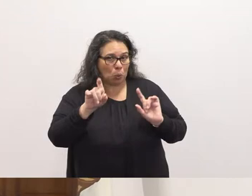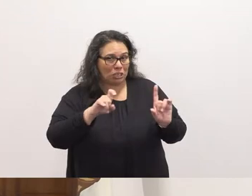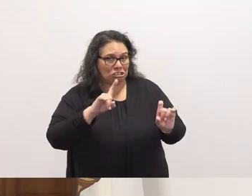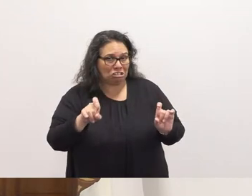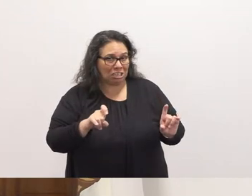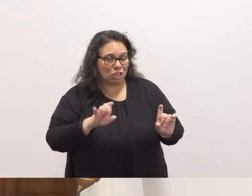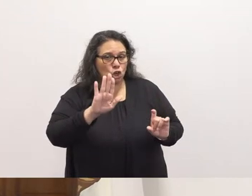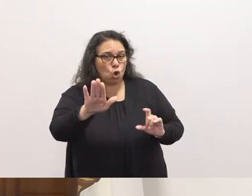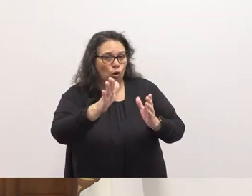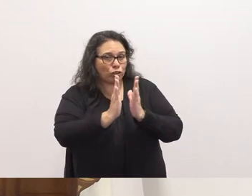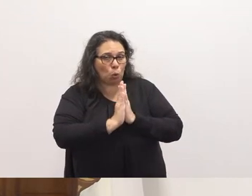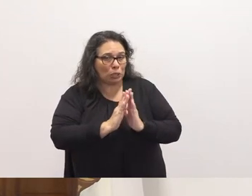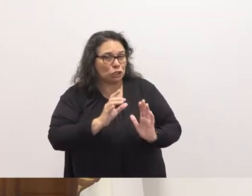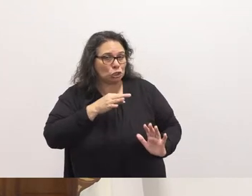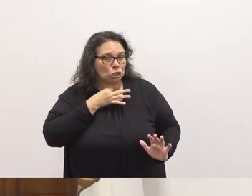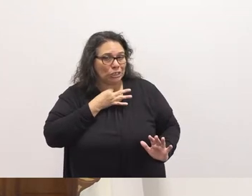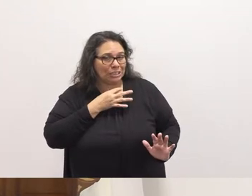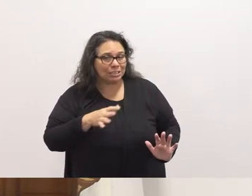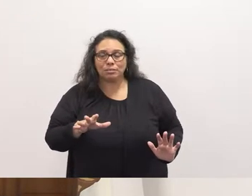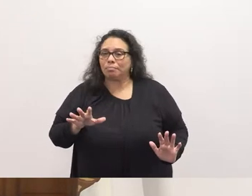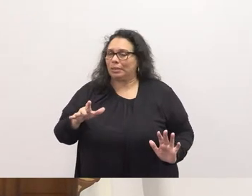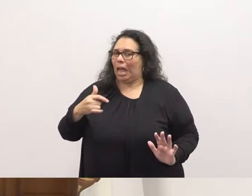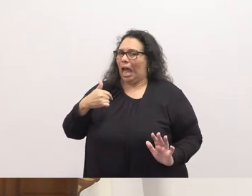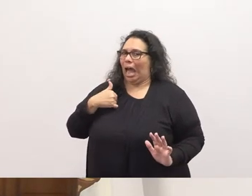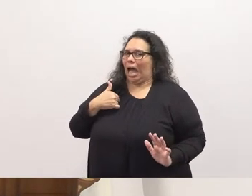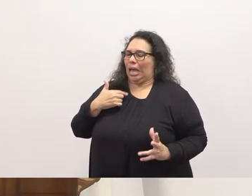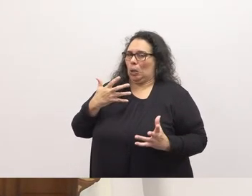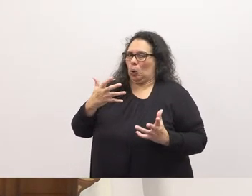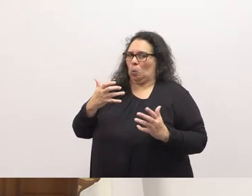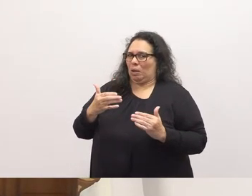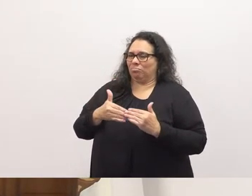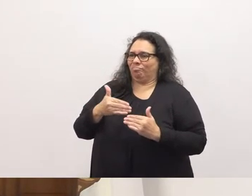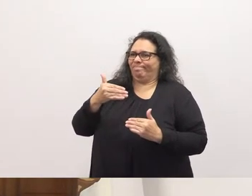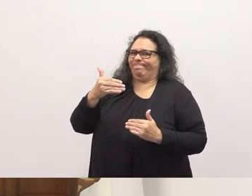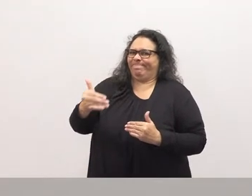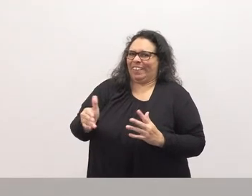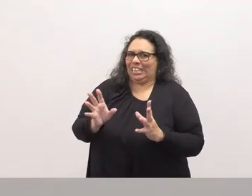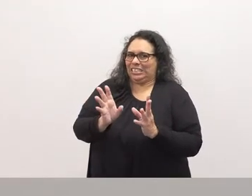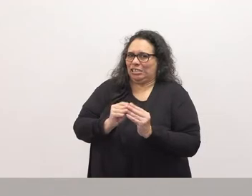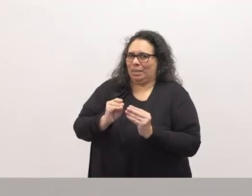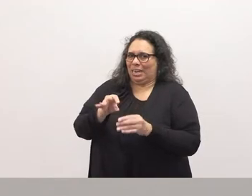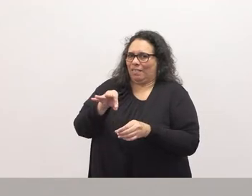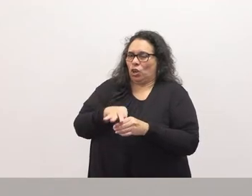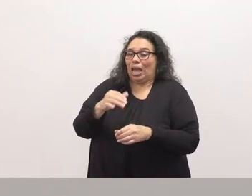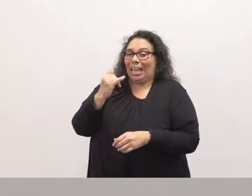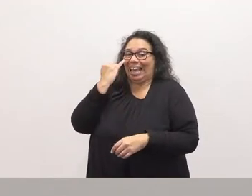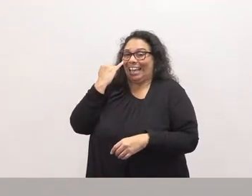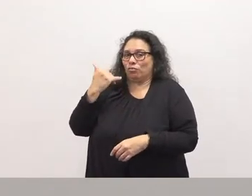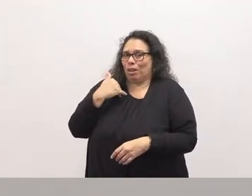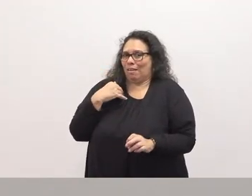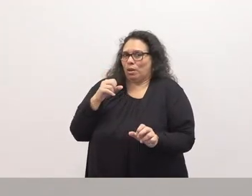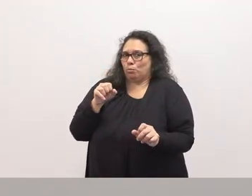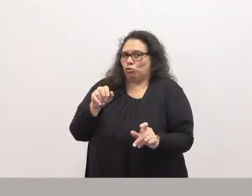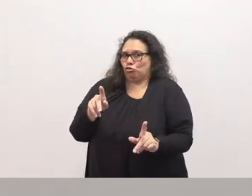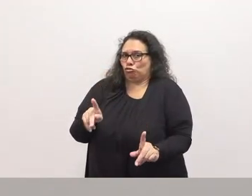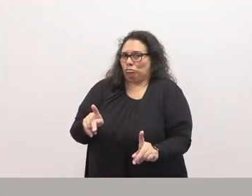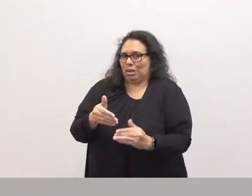What is your request, Doug? I'm just curious. I would like to see it moved to the next meeting, so long as we would have an opportunity before